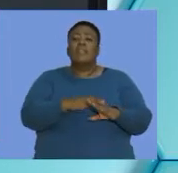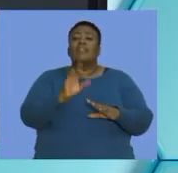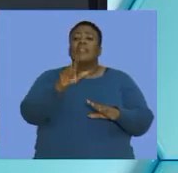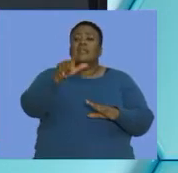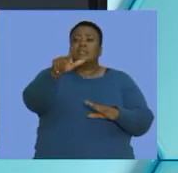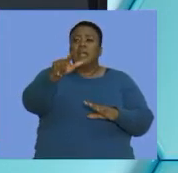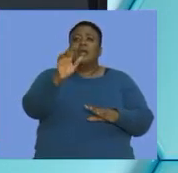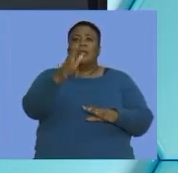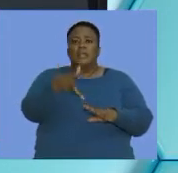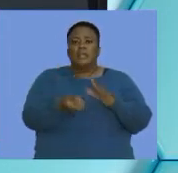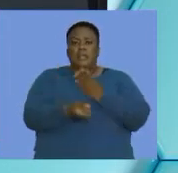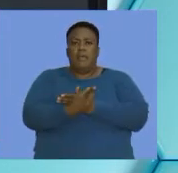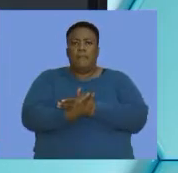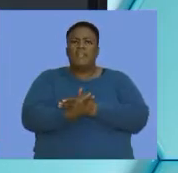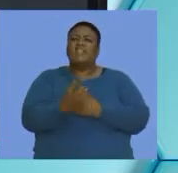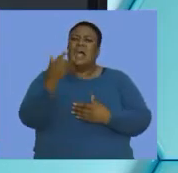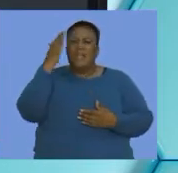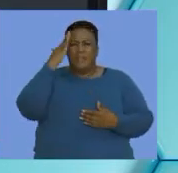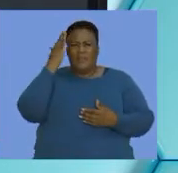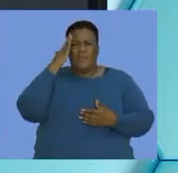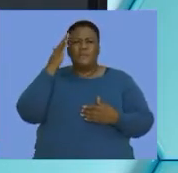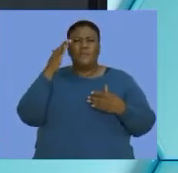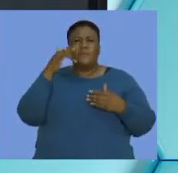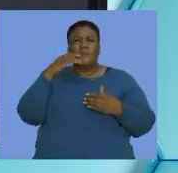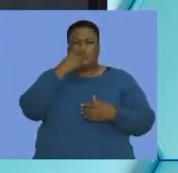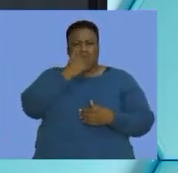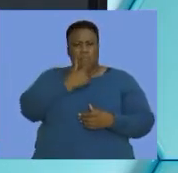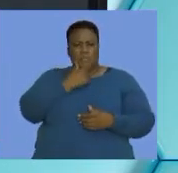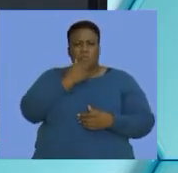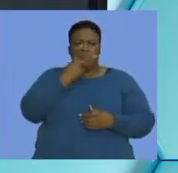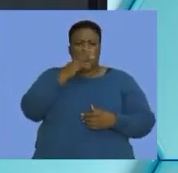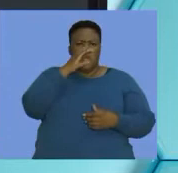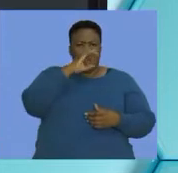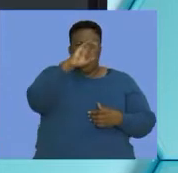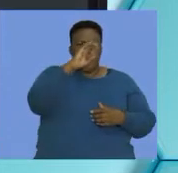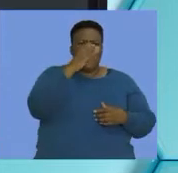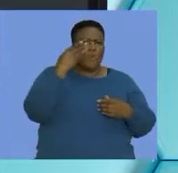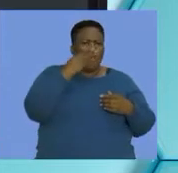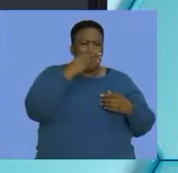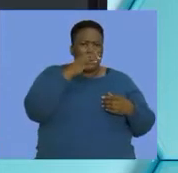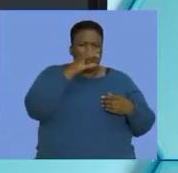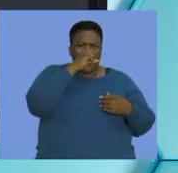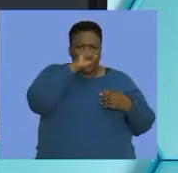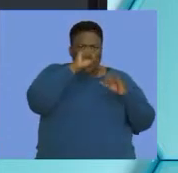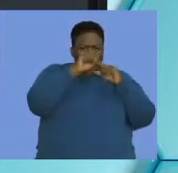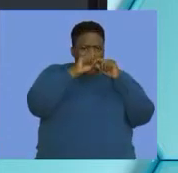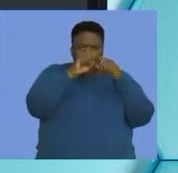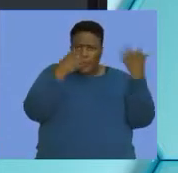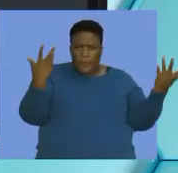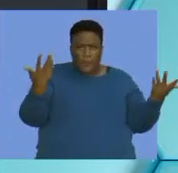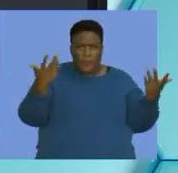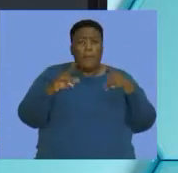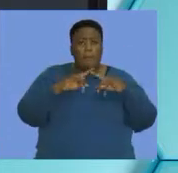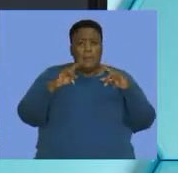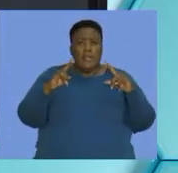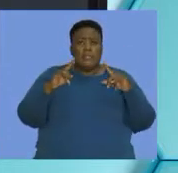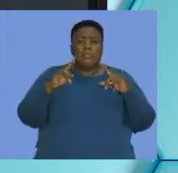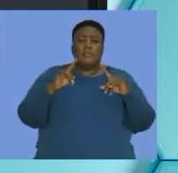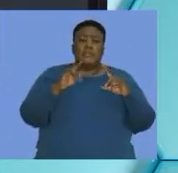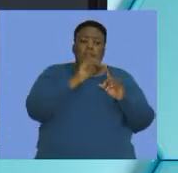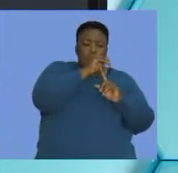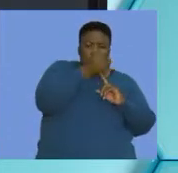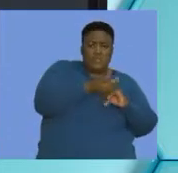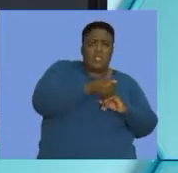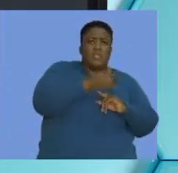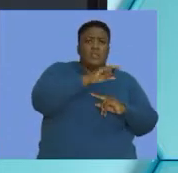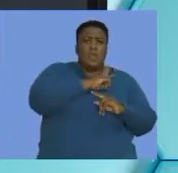So yes, it is sad to see a rhino without a horn, but it is also a point where the rhino is protected and it